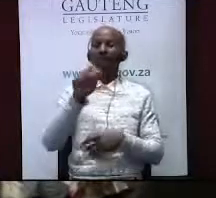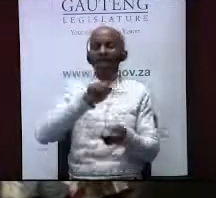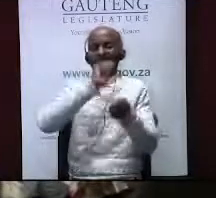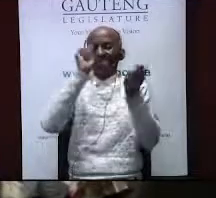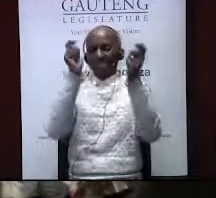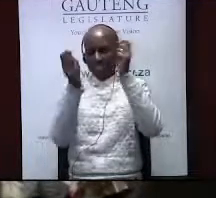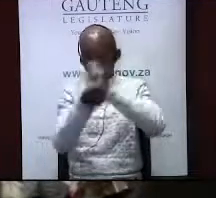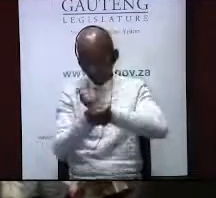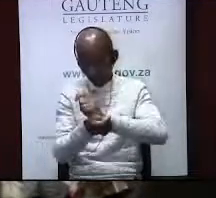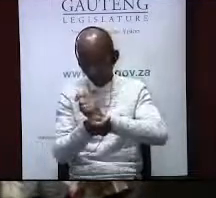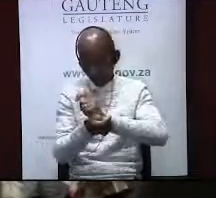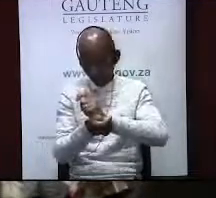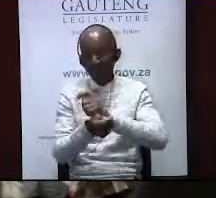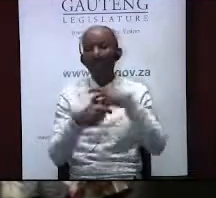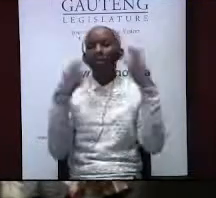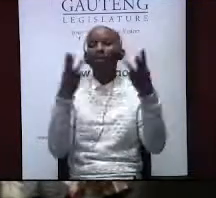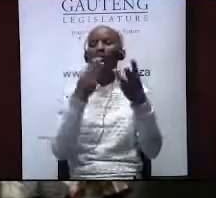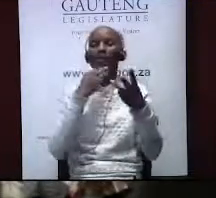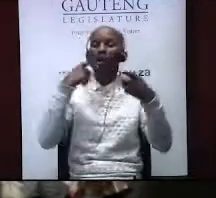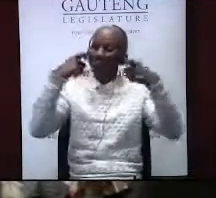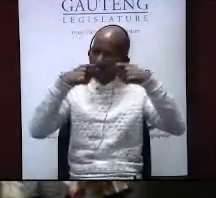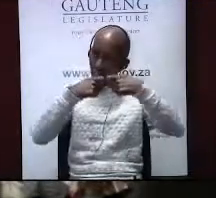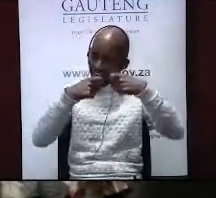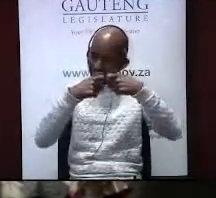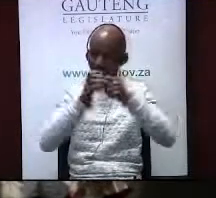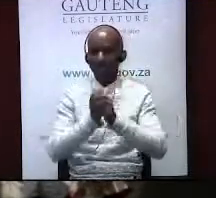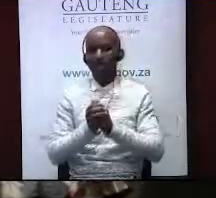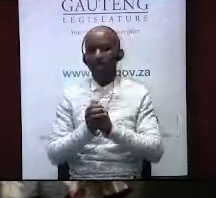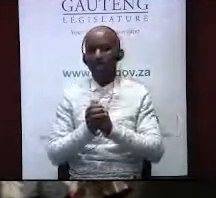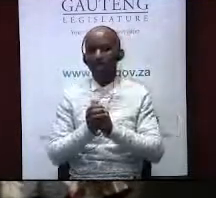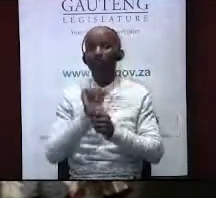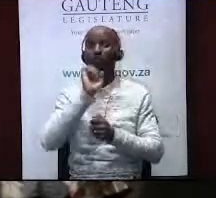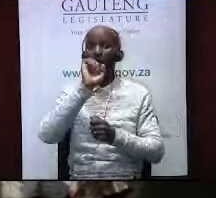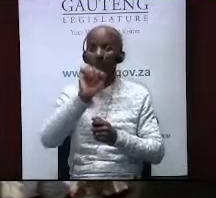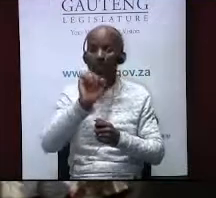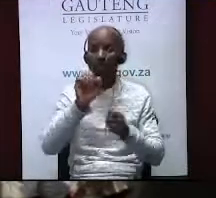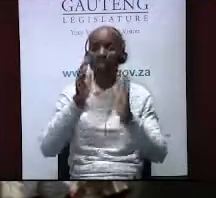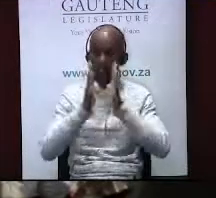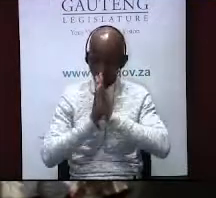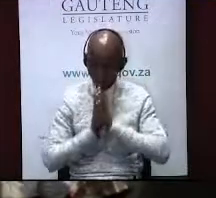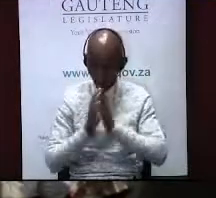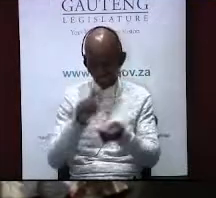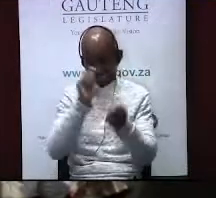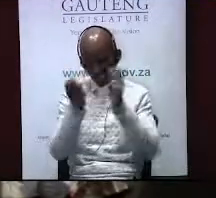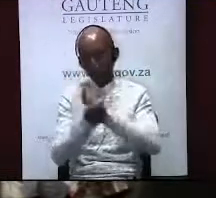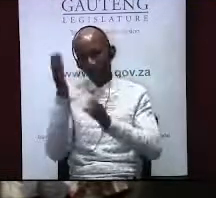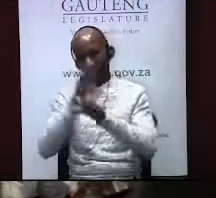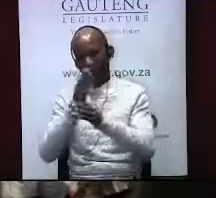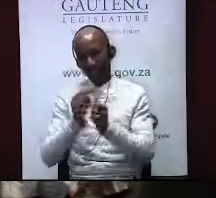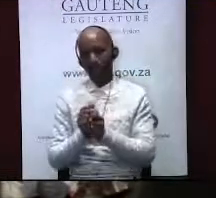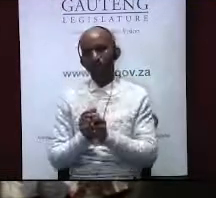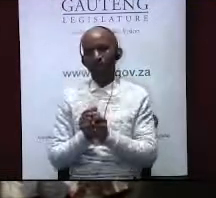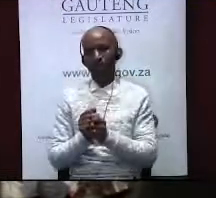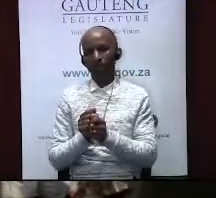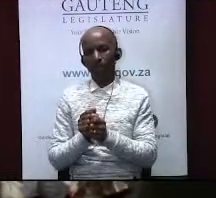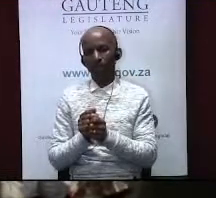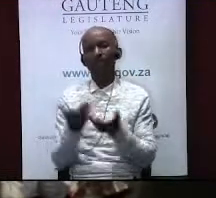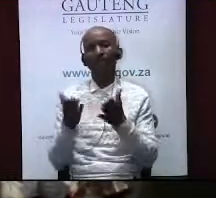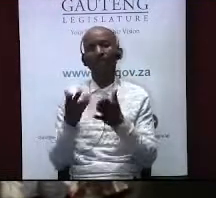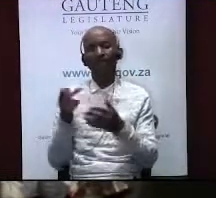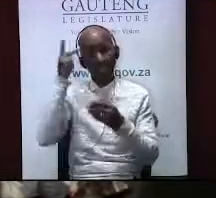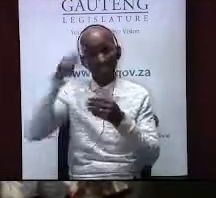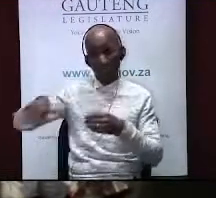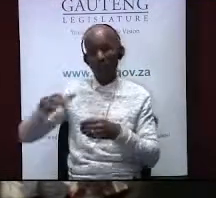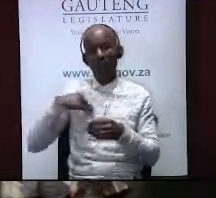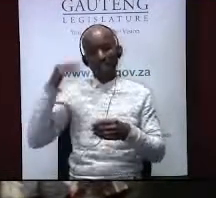transform even the people that are fighting for pulpit, how? And turn them to be workers in the kingdom. So that they know